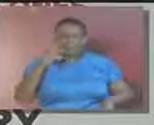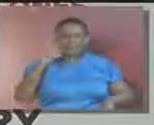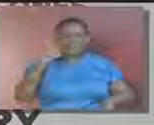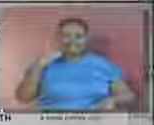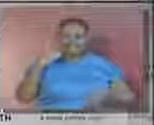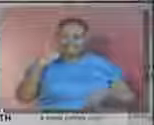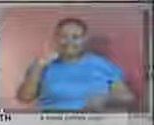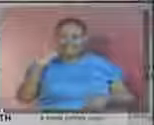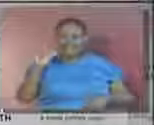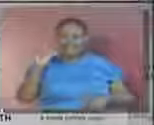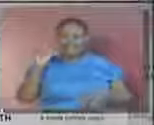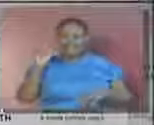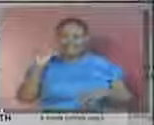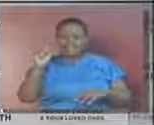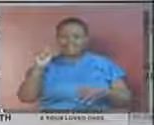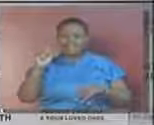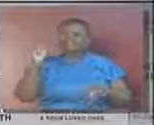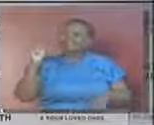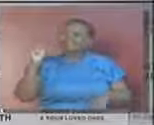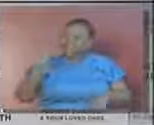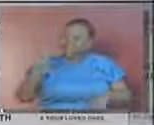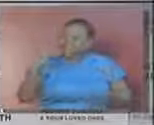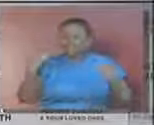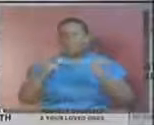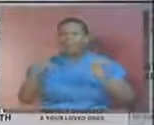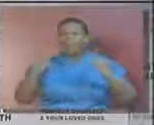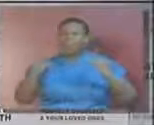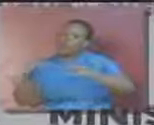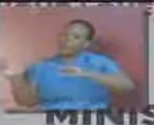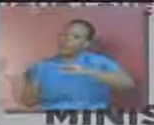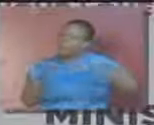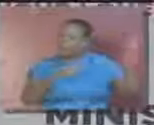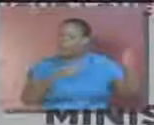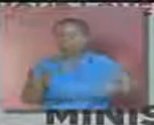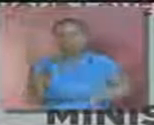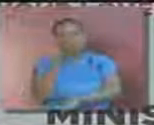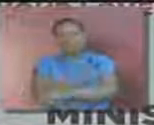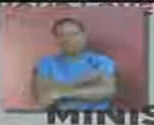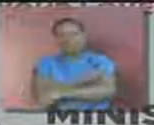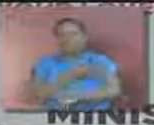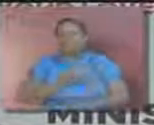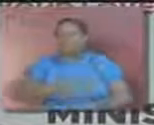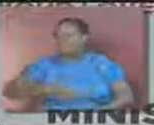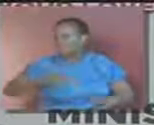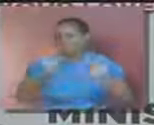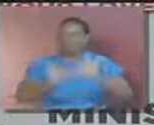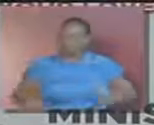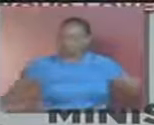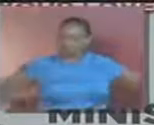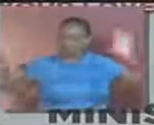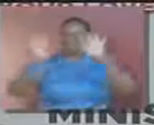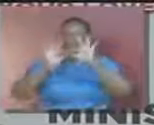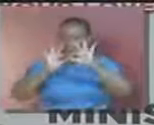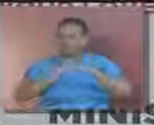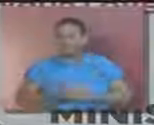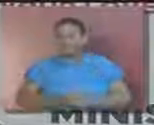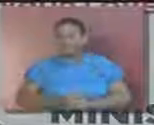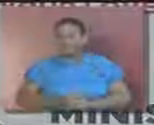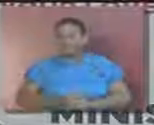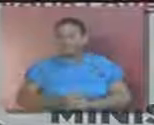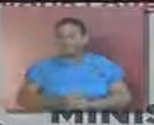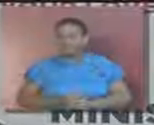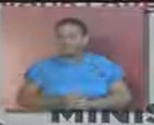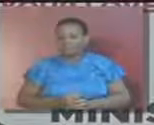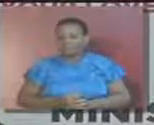few minutes. Thank you very much, Minister Dayal Singh. And as you know, we receive questions directly from the public